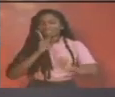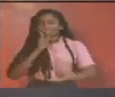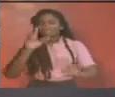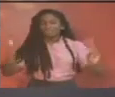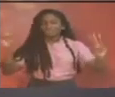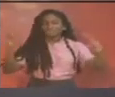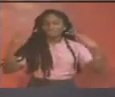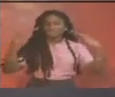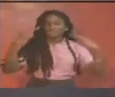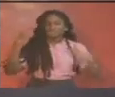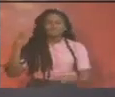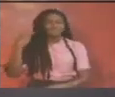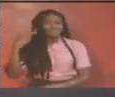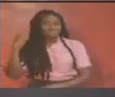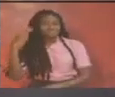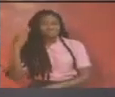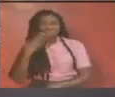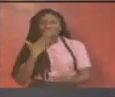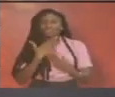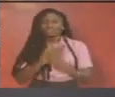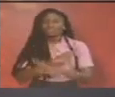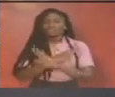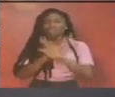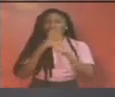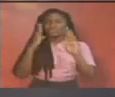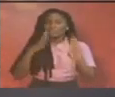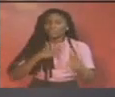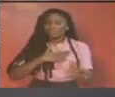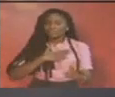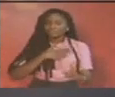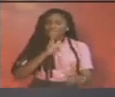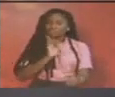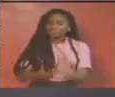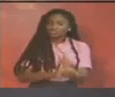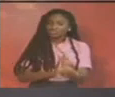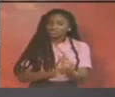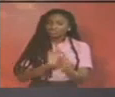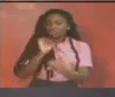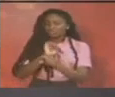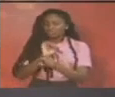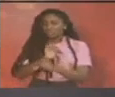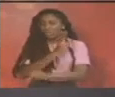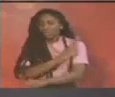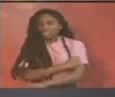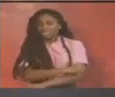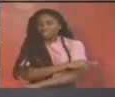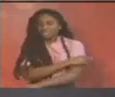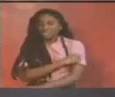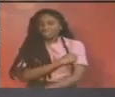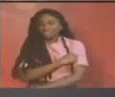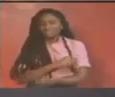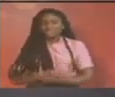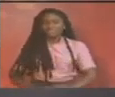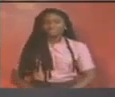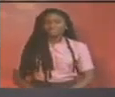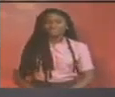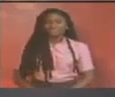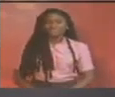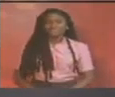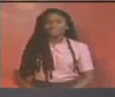good morning. I'm Dr. Kadeen Suknanan, one of the house officers attached to the Augustus Long Hospital, the